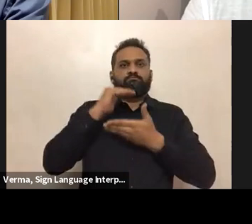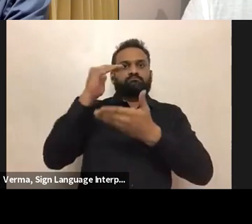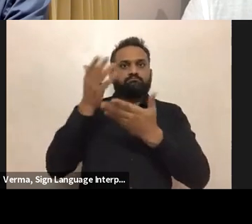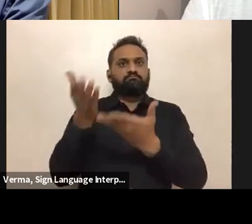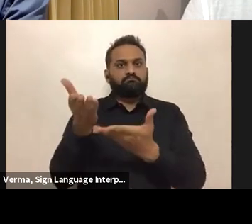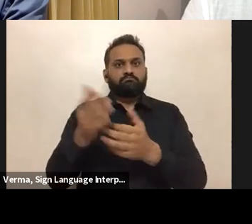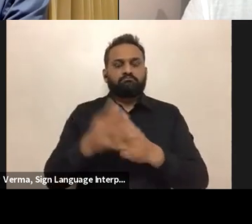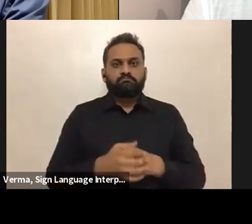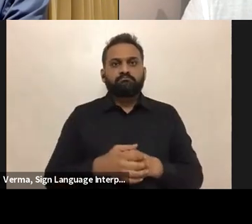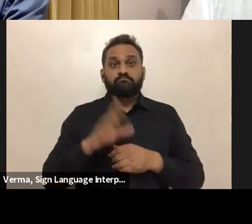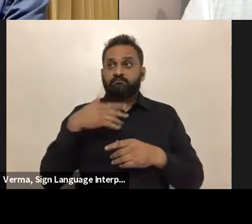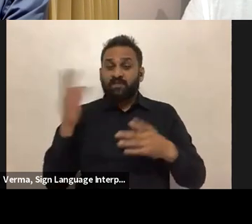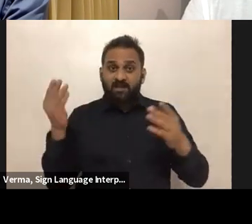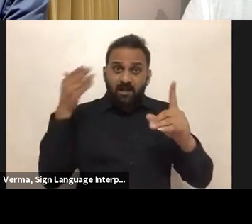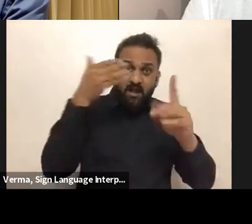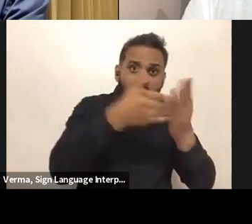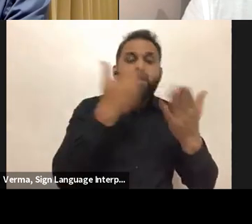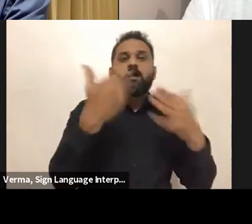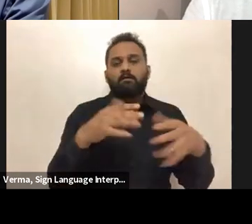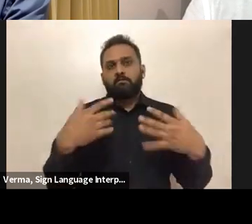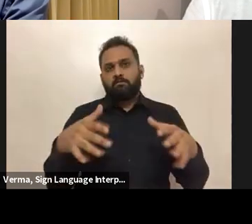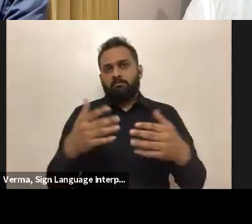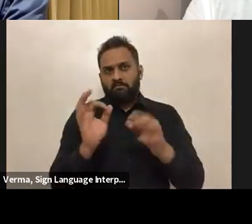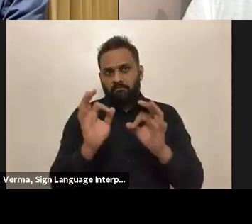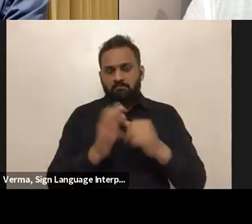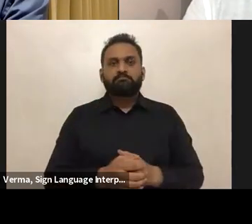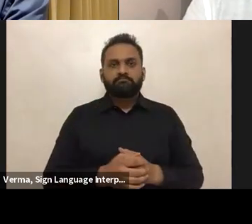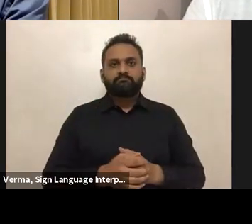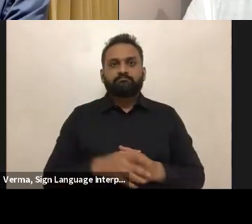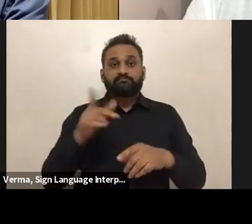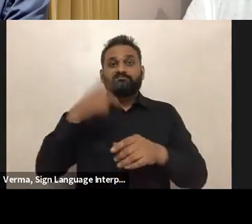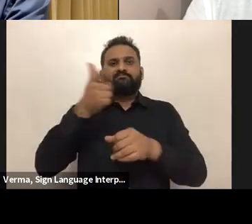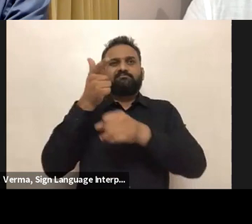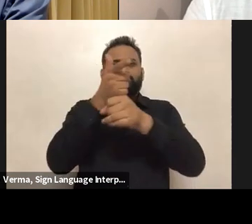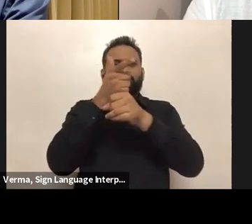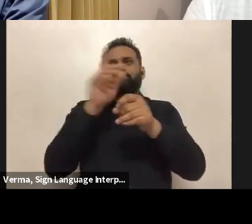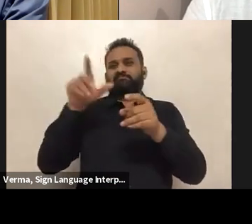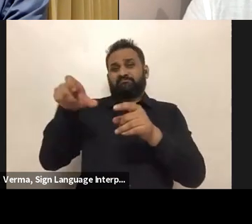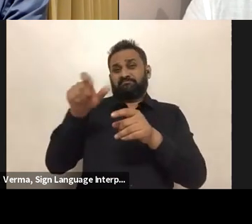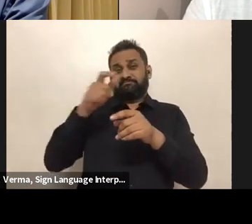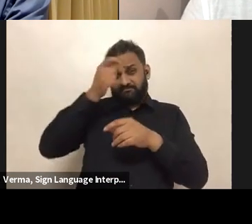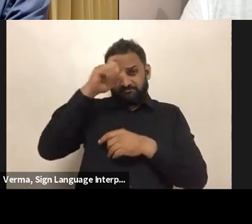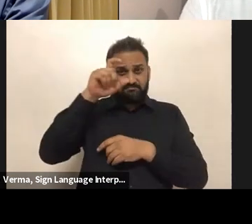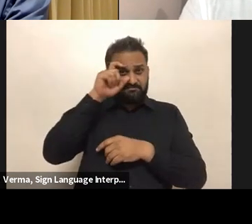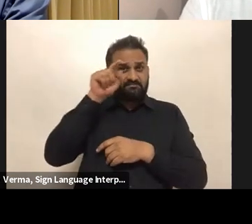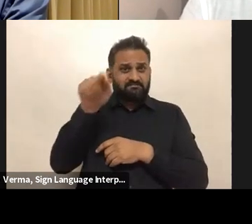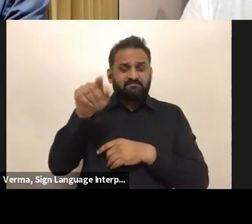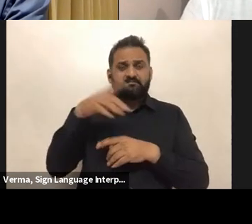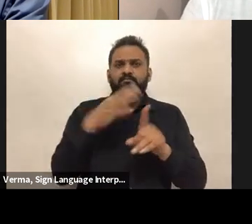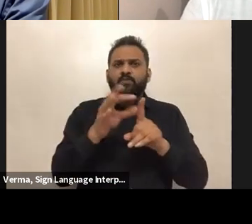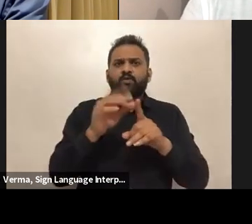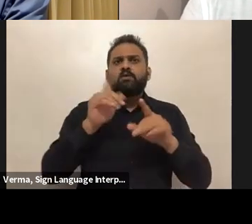qualifying it for BAFTA, I should say. When not working behind the camera, Faraz leads cinema and theater sessions for